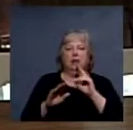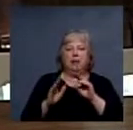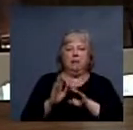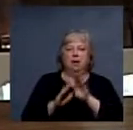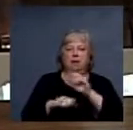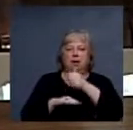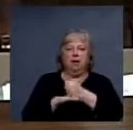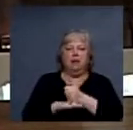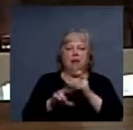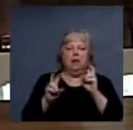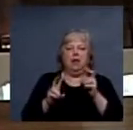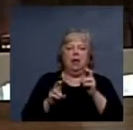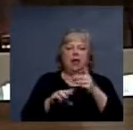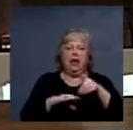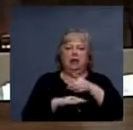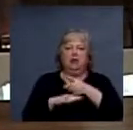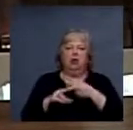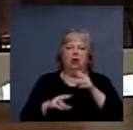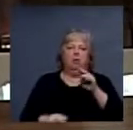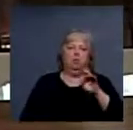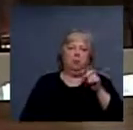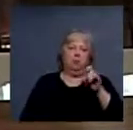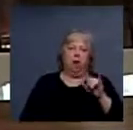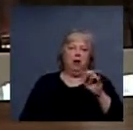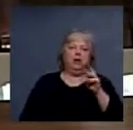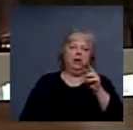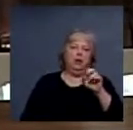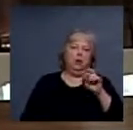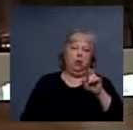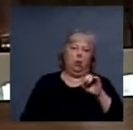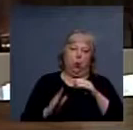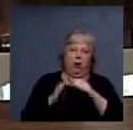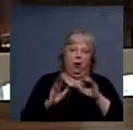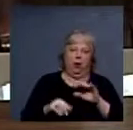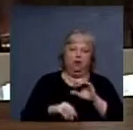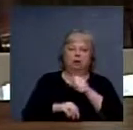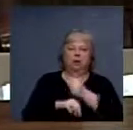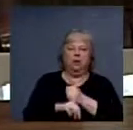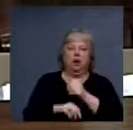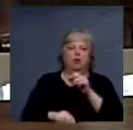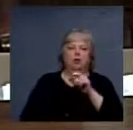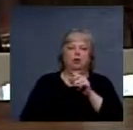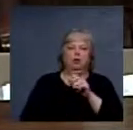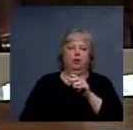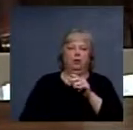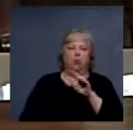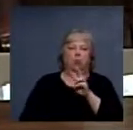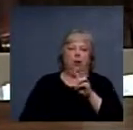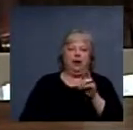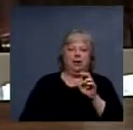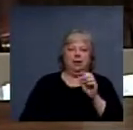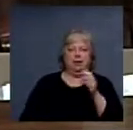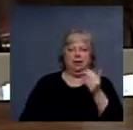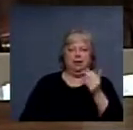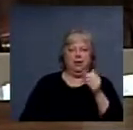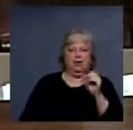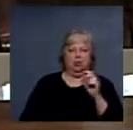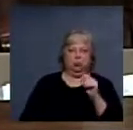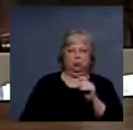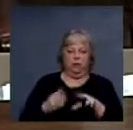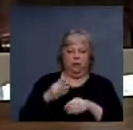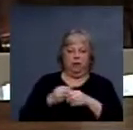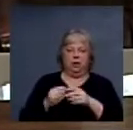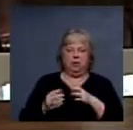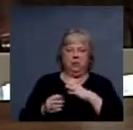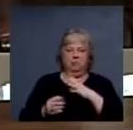titled Moxie Warehouse, revised short form PCD, located at 2615 West 15th Street, Little Rock, Arkansas, amending the